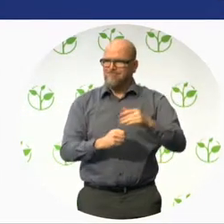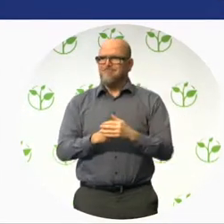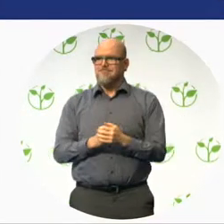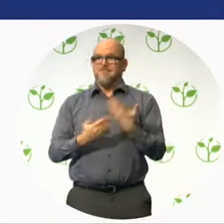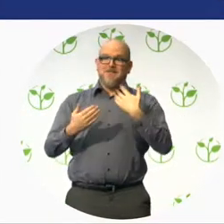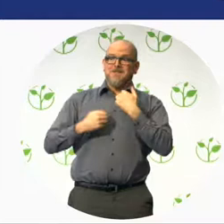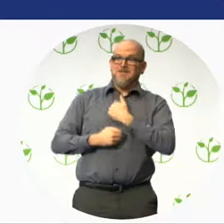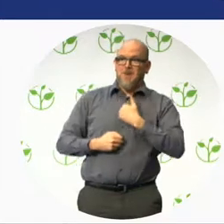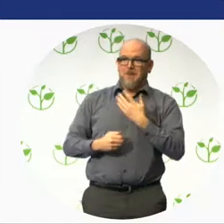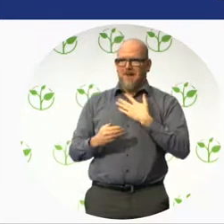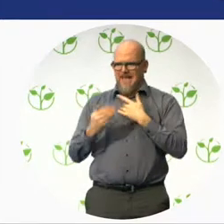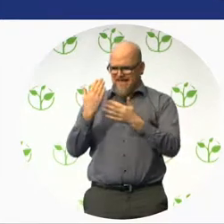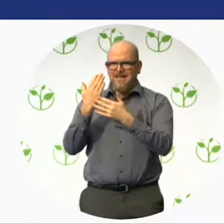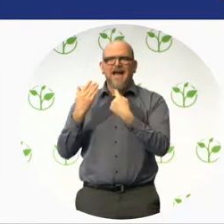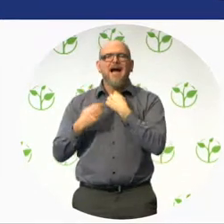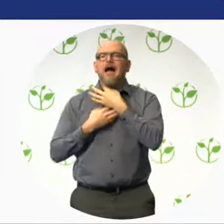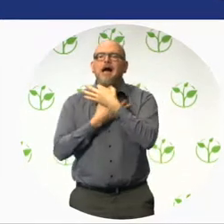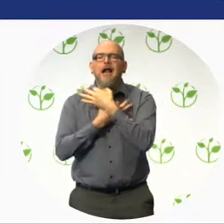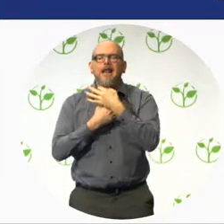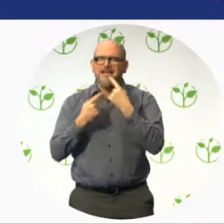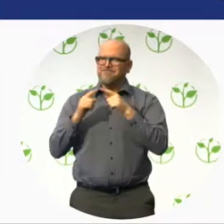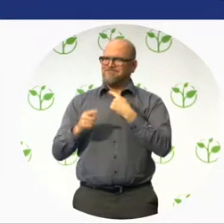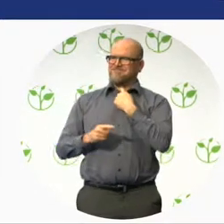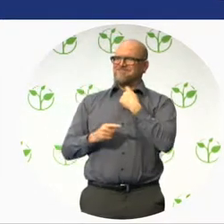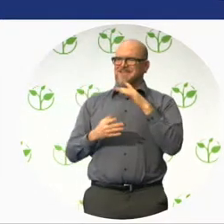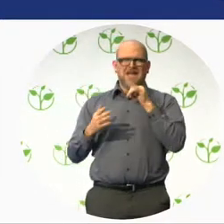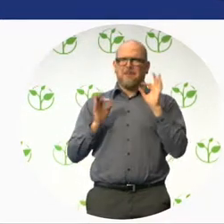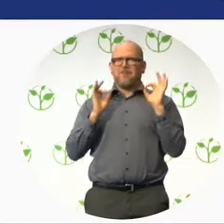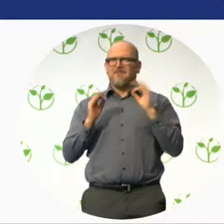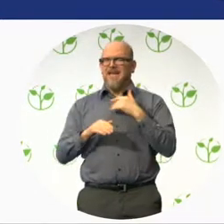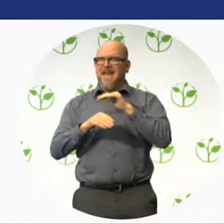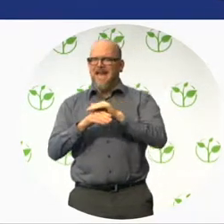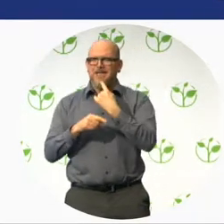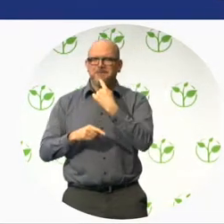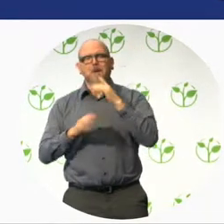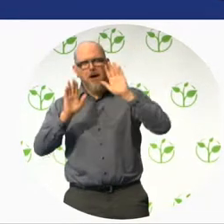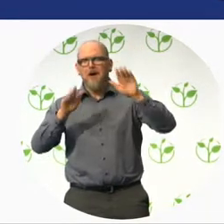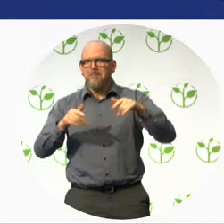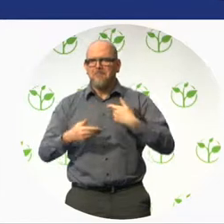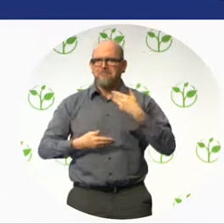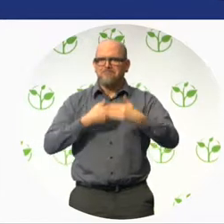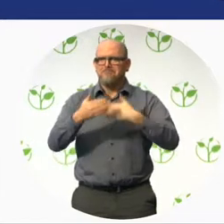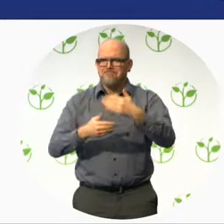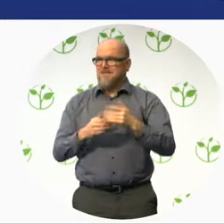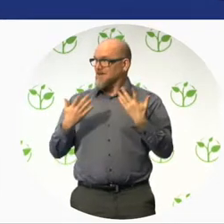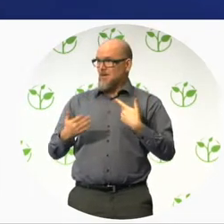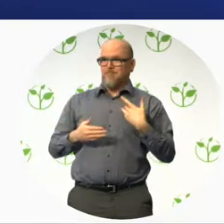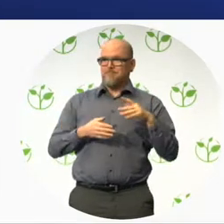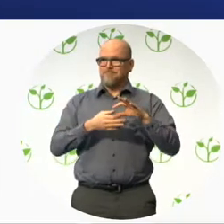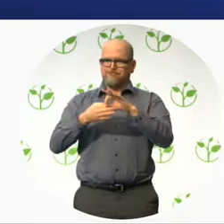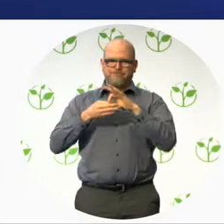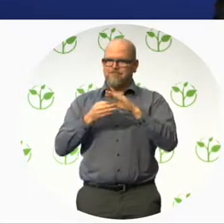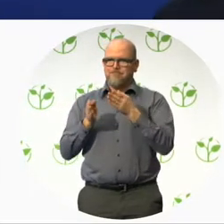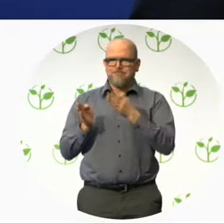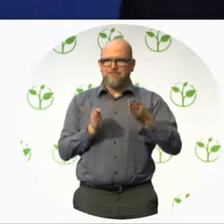Equalizent is a training institute for deaf, hard of hearing, and hearing people, but I'm not going to say more about the organization because we have a